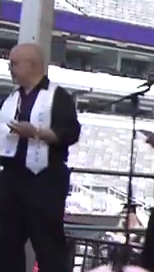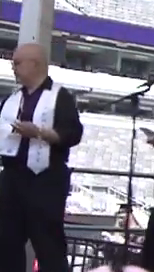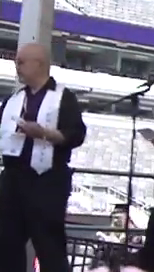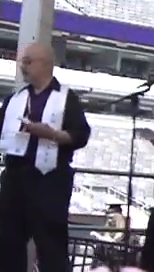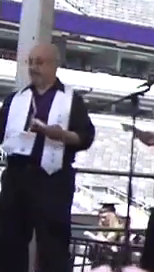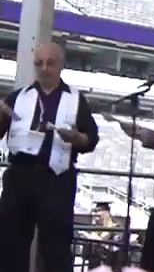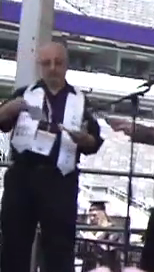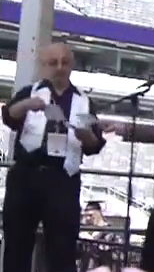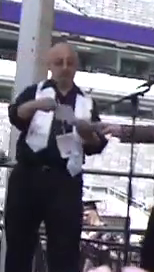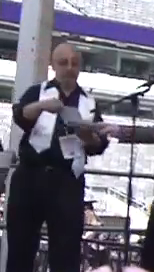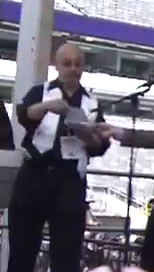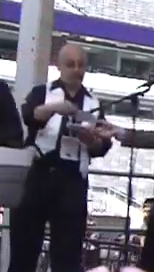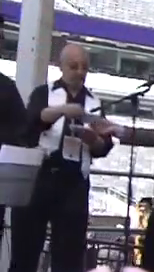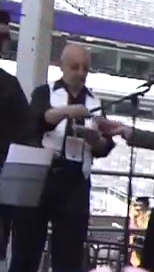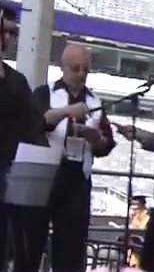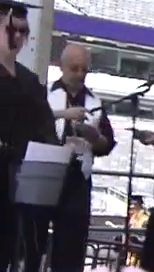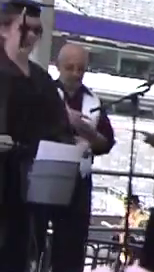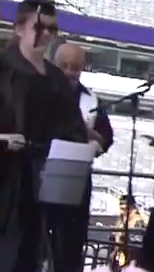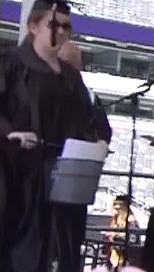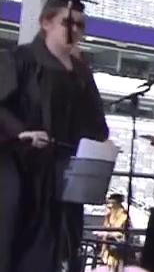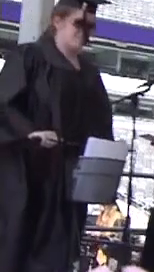Leslie Goldberg.